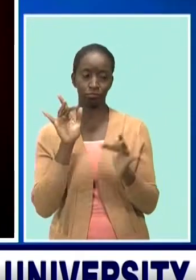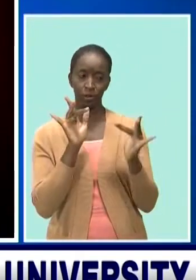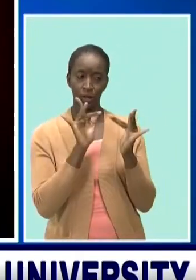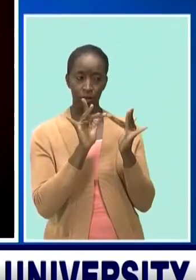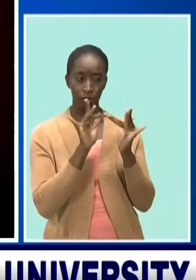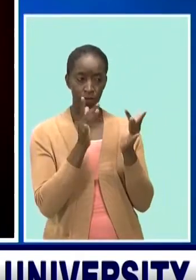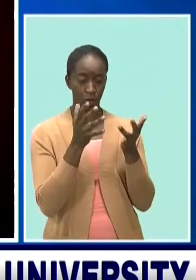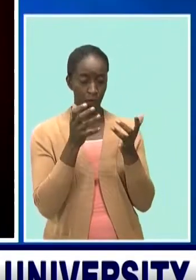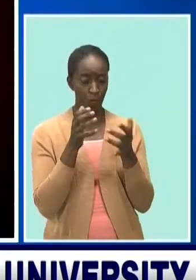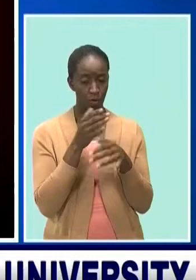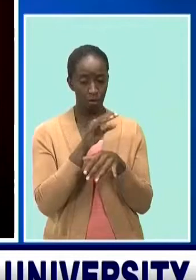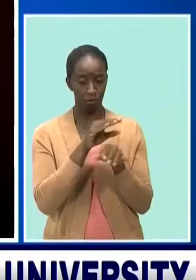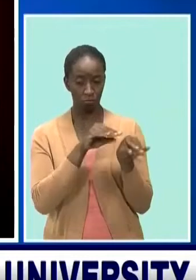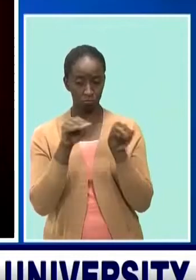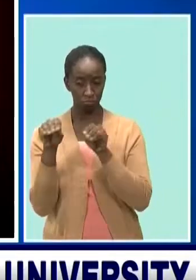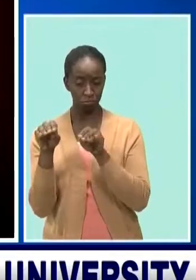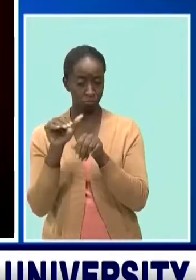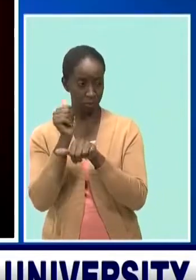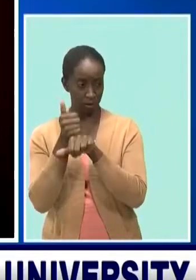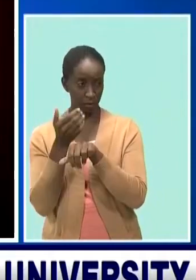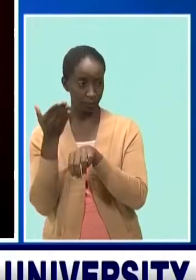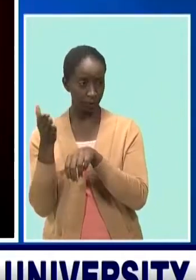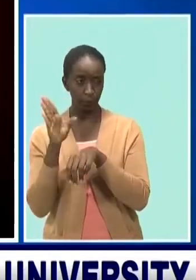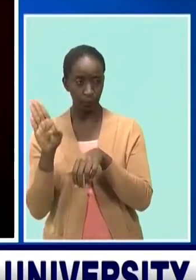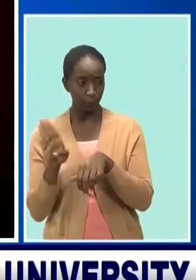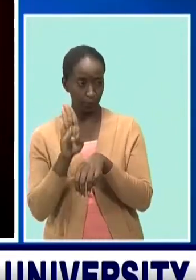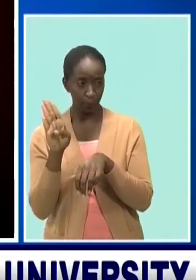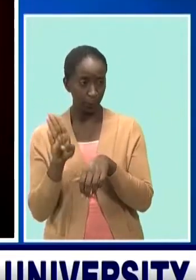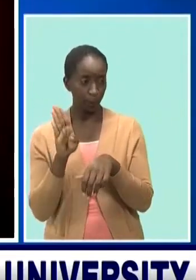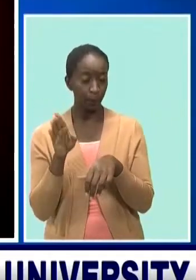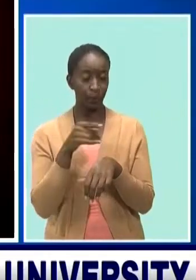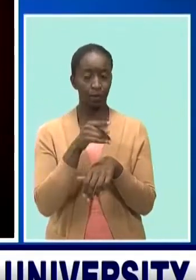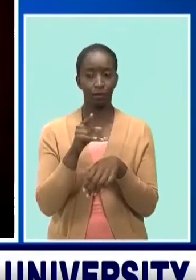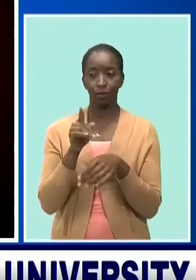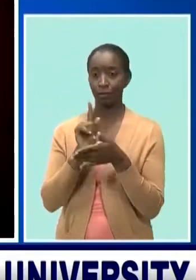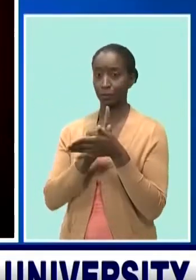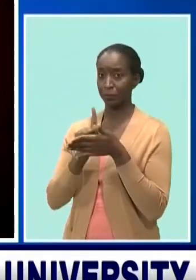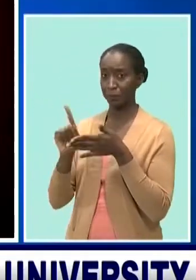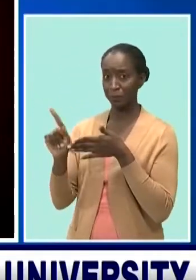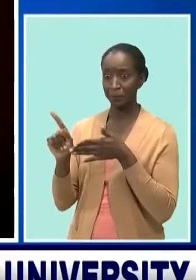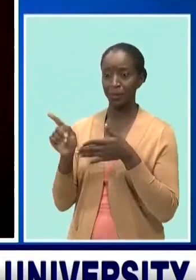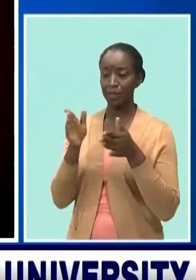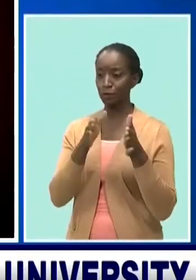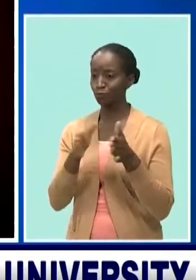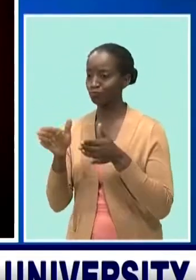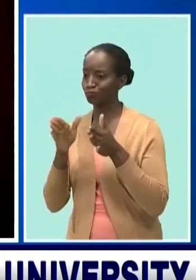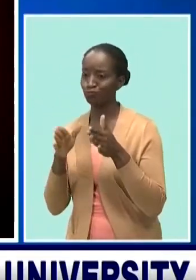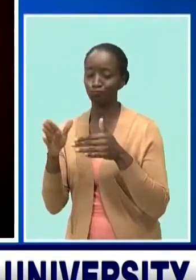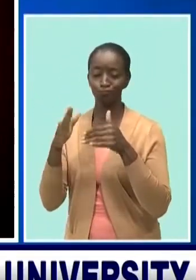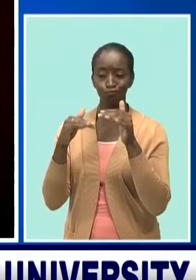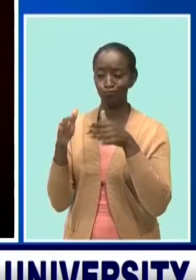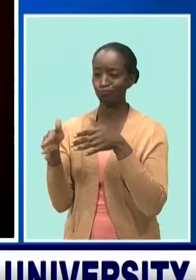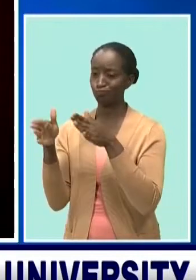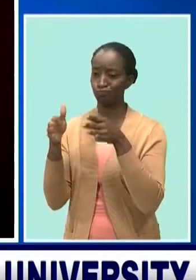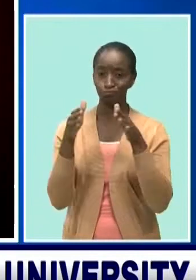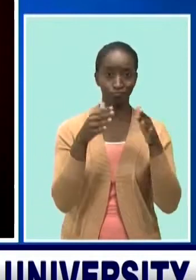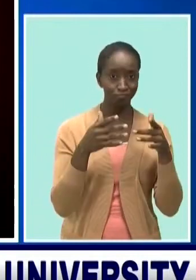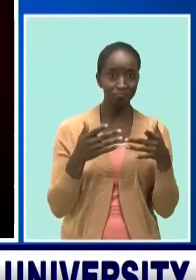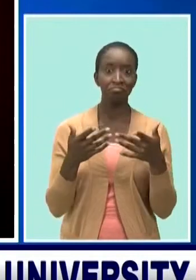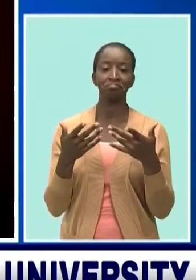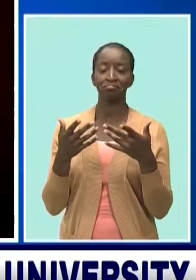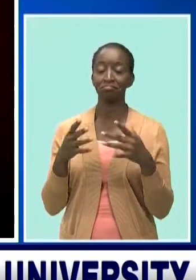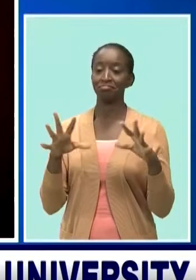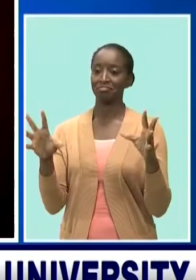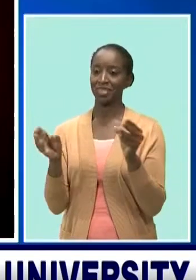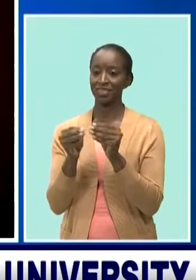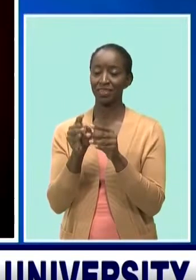prepare a range of options for housing and warehouse space. Mr. Malilu says housing 1,000 students in one location